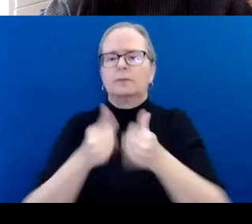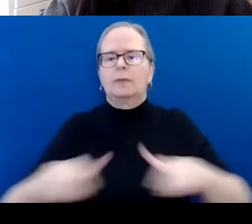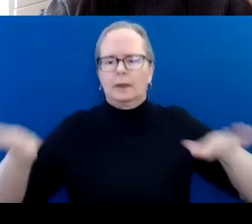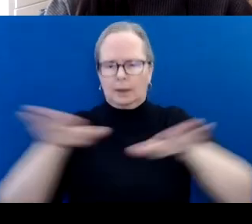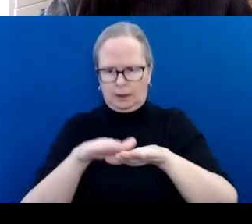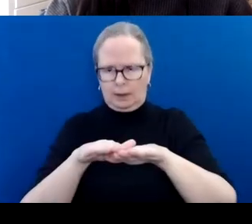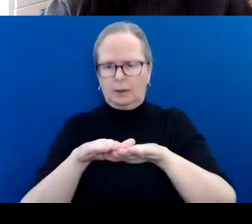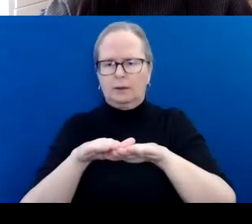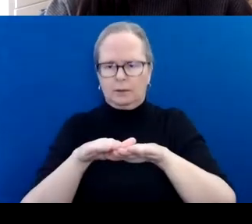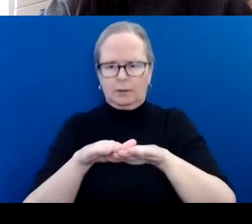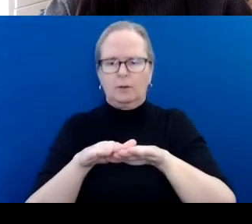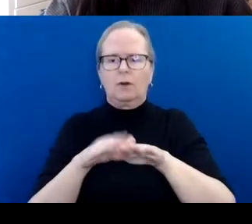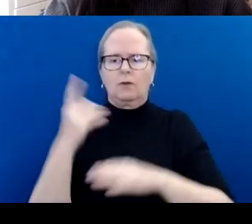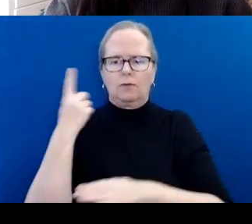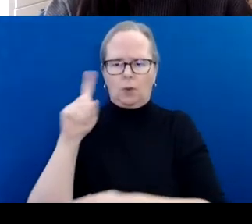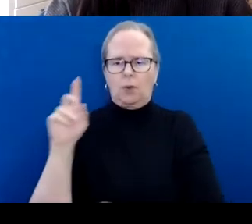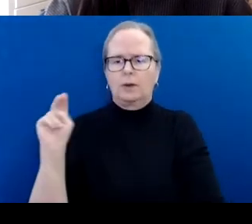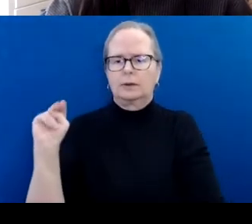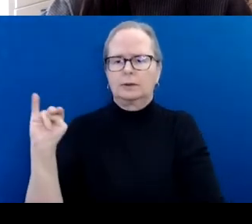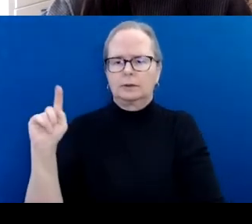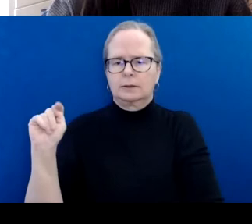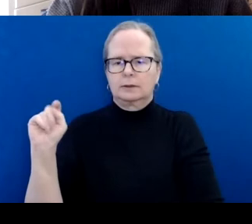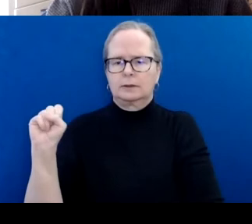Nitsittapi, or Blackfoot nations.